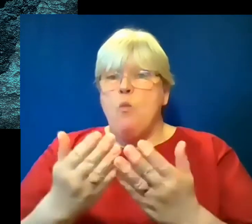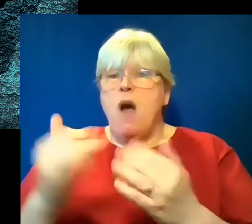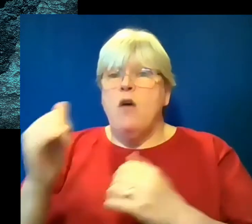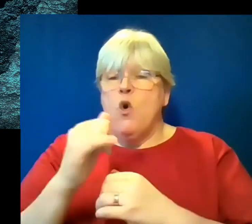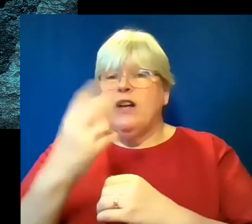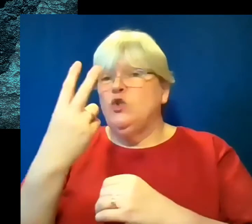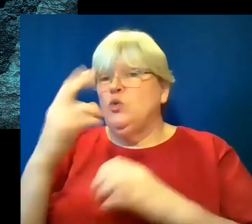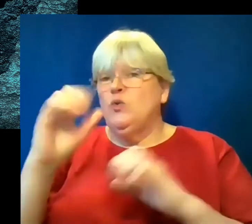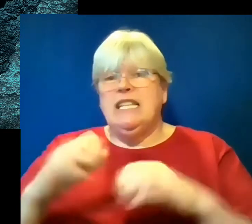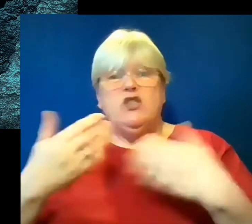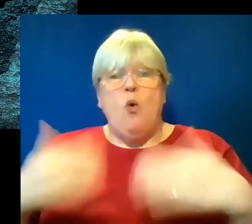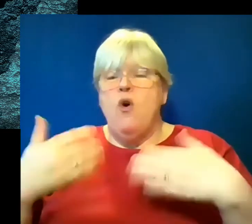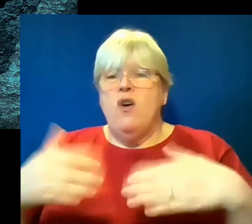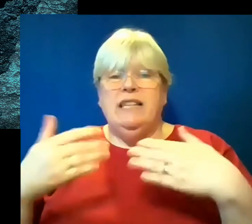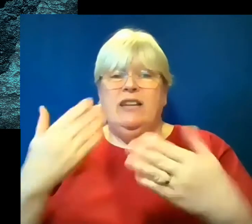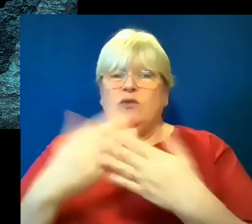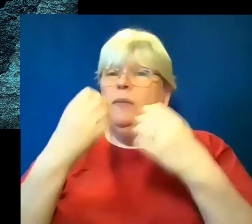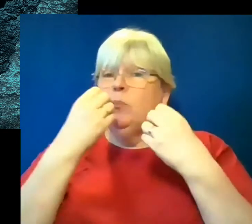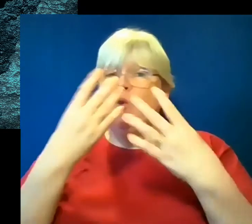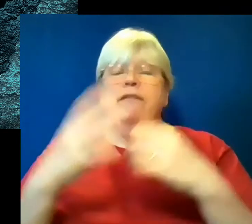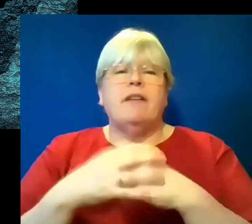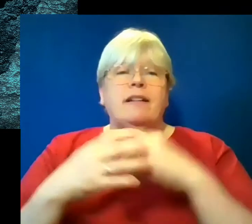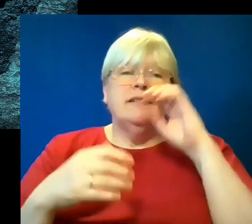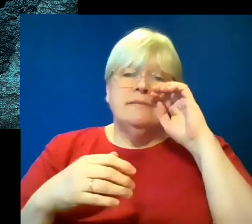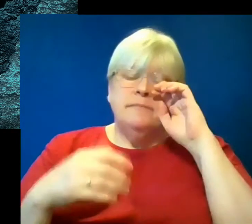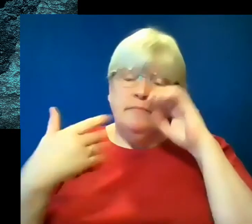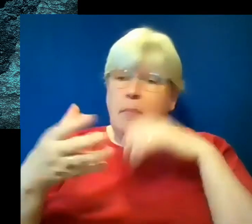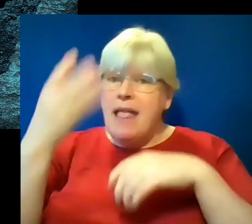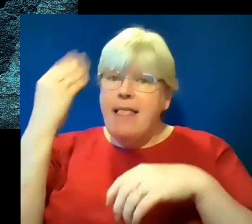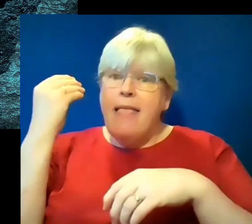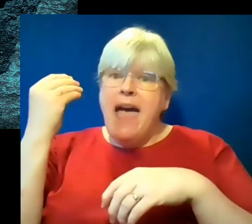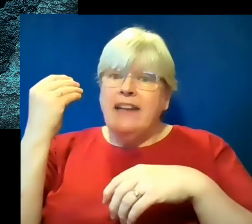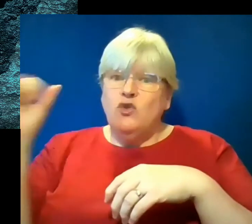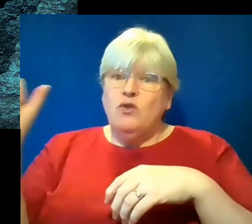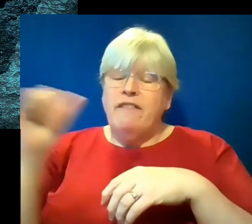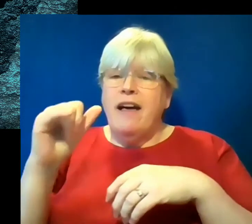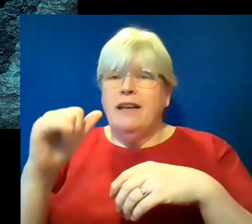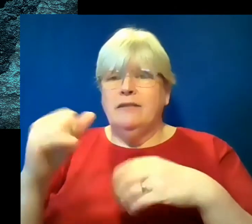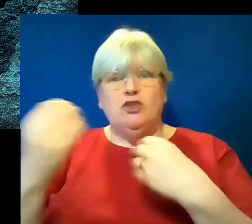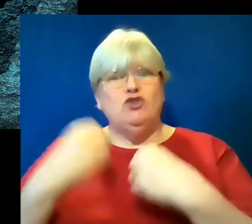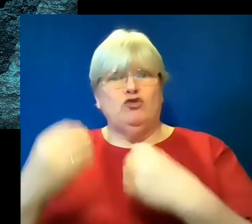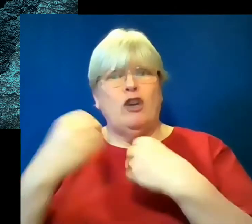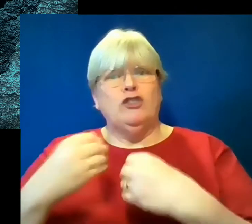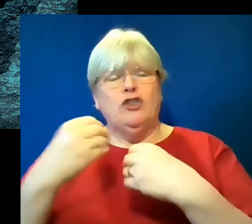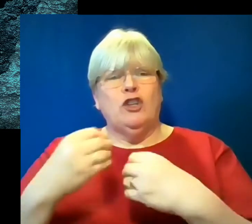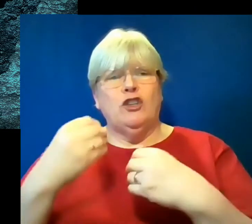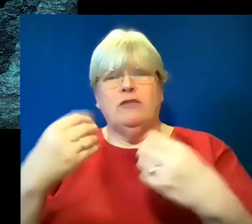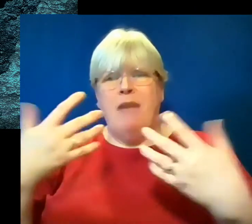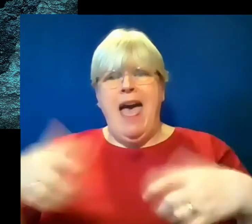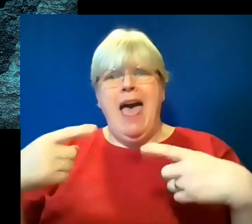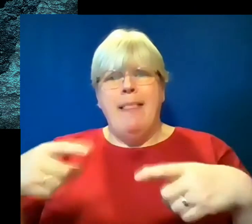and bright yellow and so beautiful. And I was learning with a wonderful instructor who was of the kind who let you take risks that he